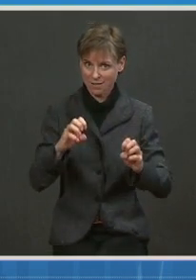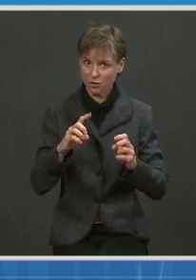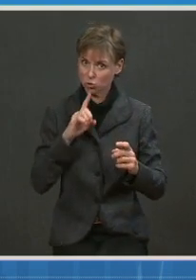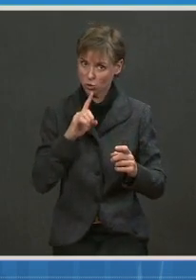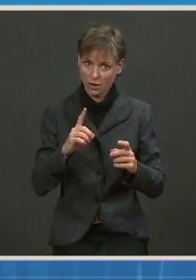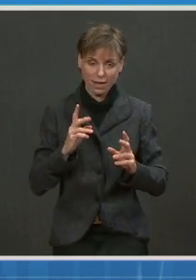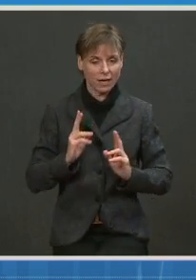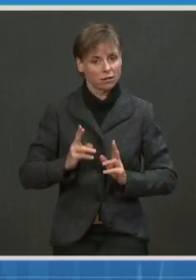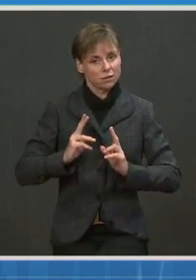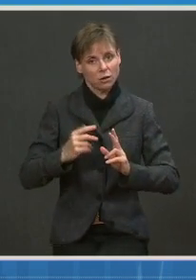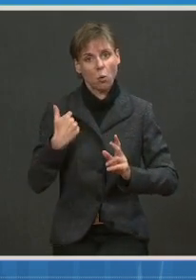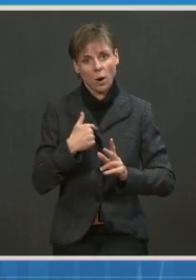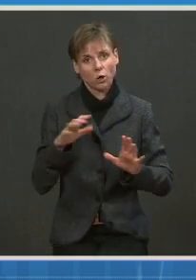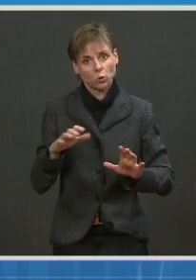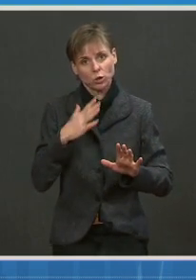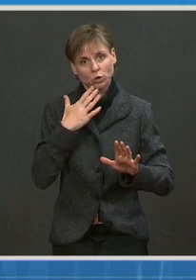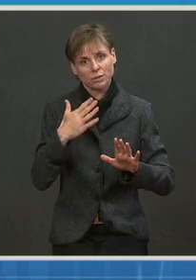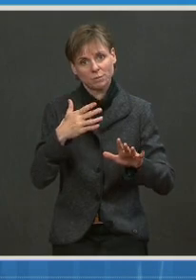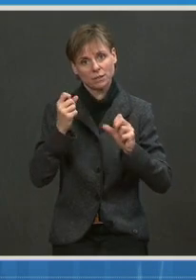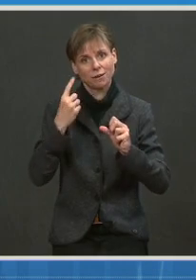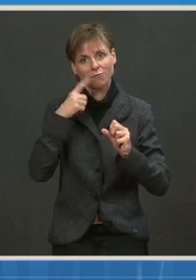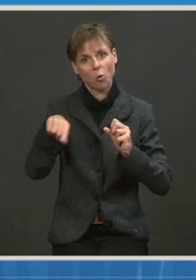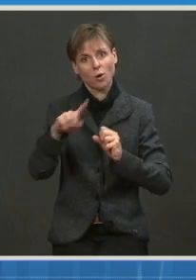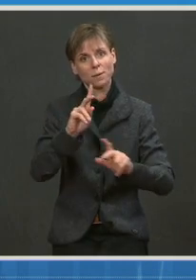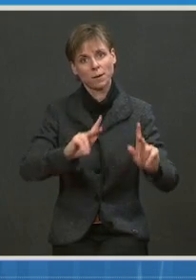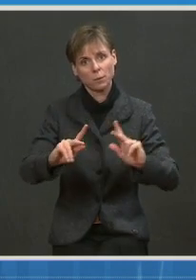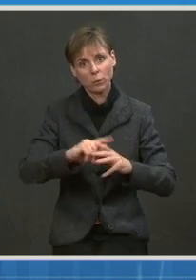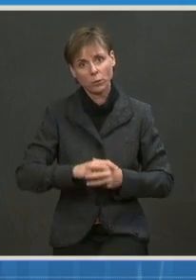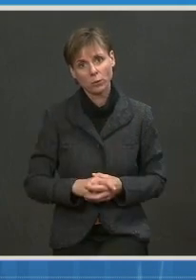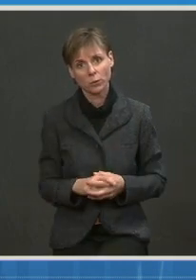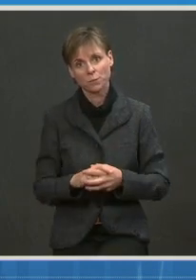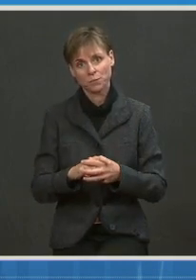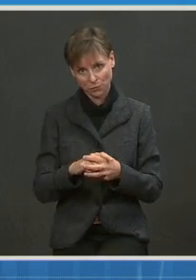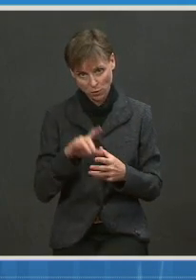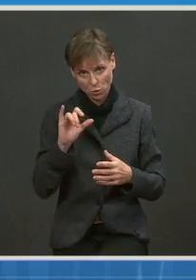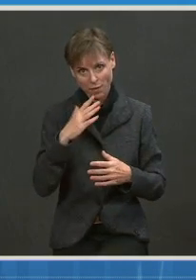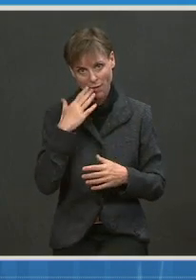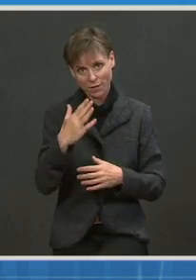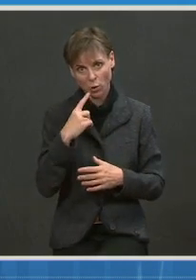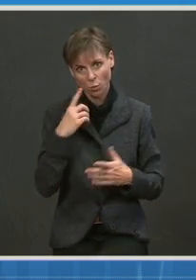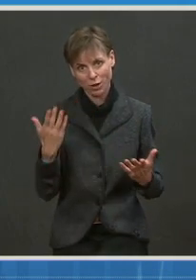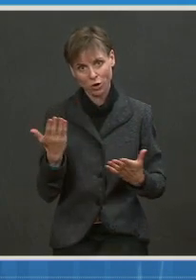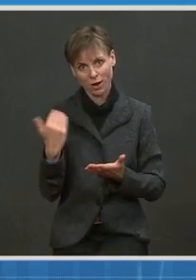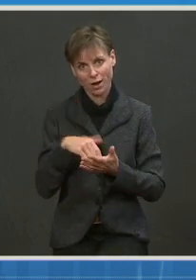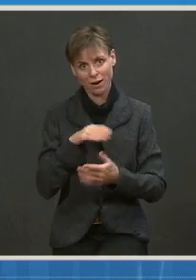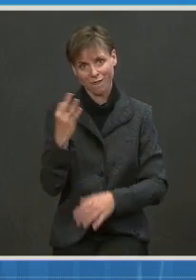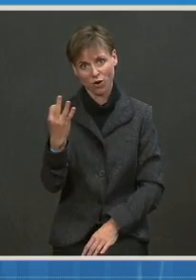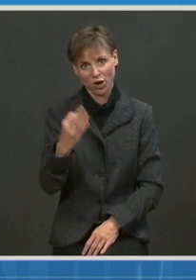acting on behalf of the public. With that, thank you, and we will be here again on Friday.